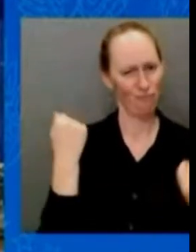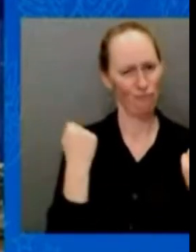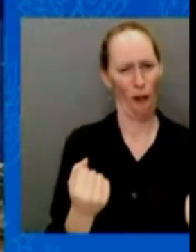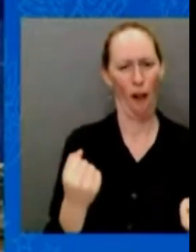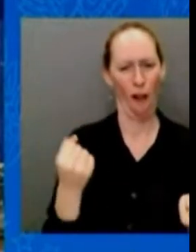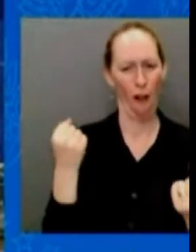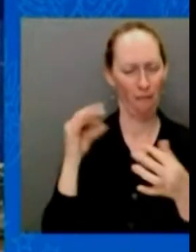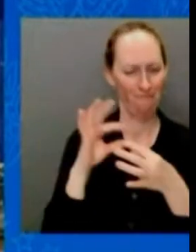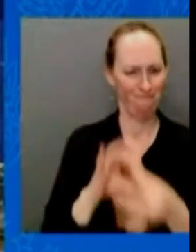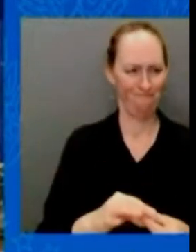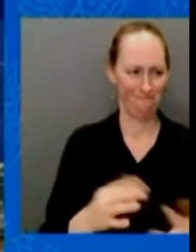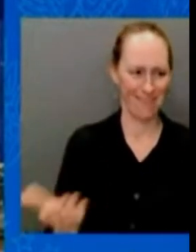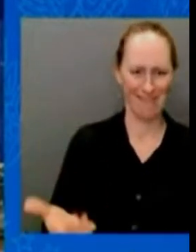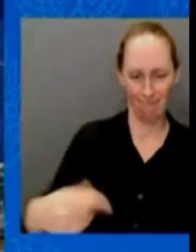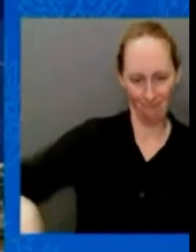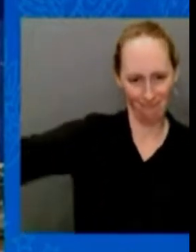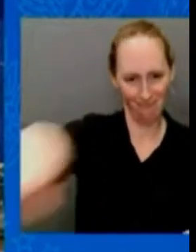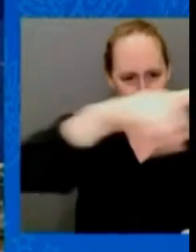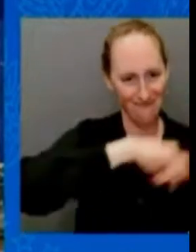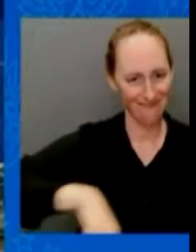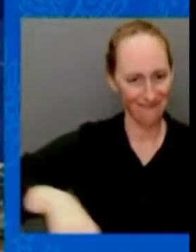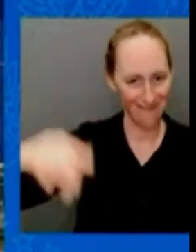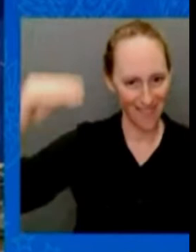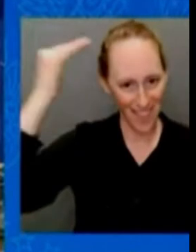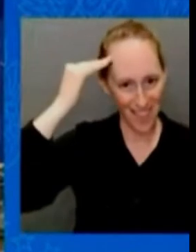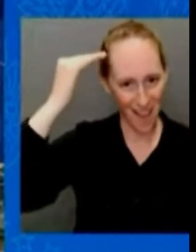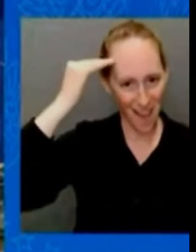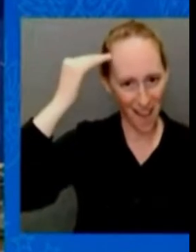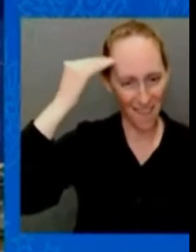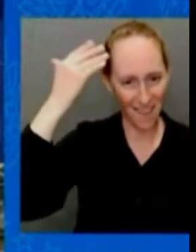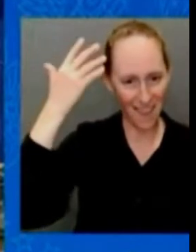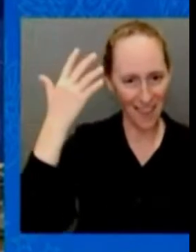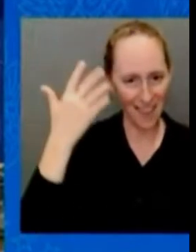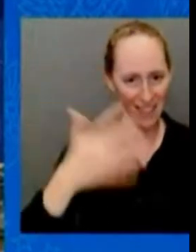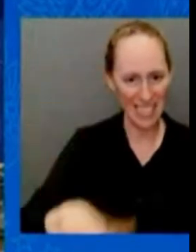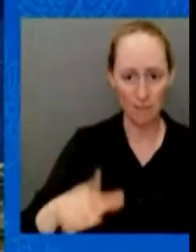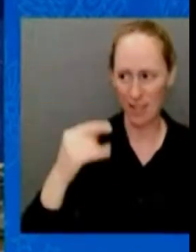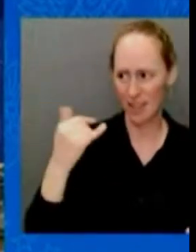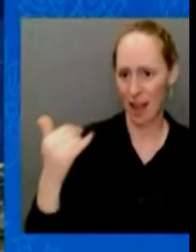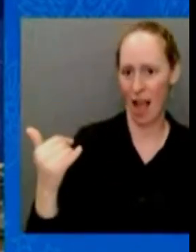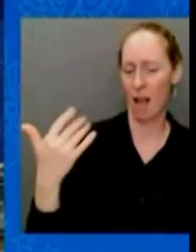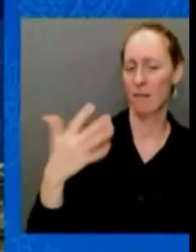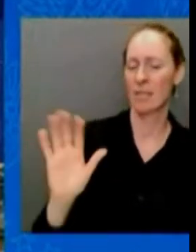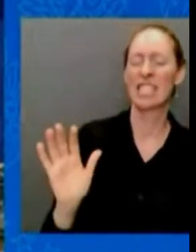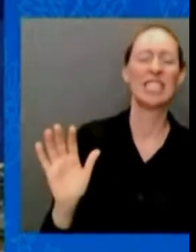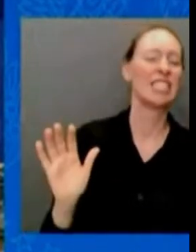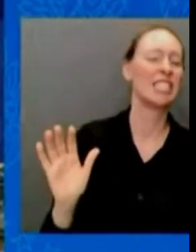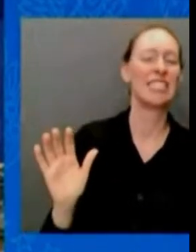But today, your legacy here is secured forever.